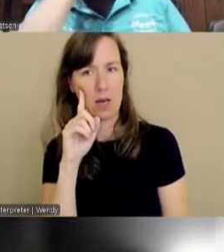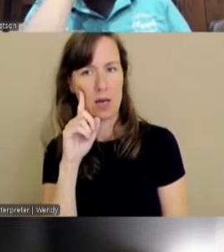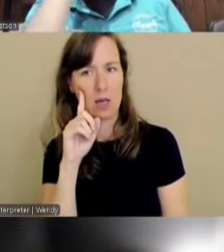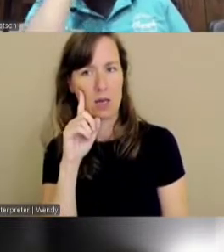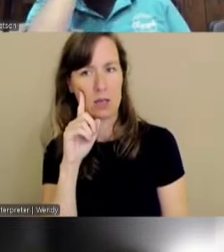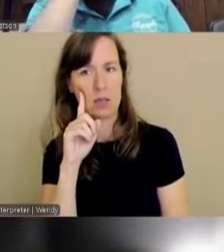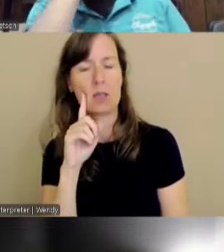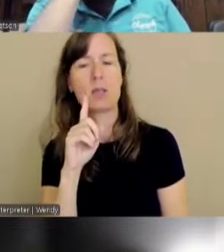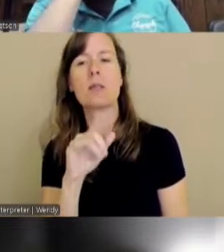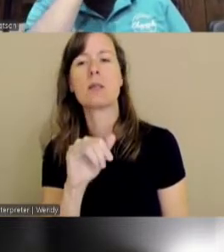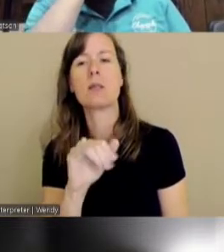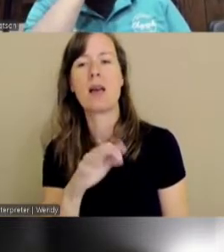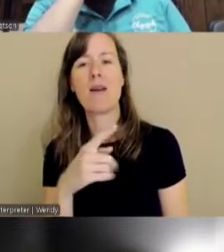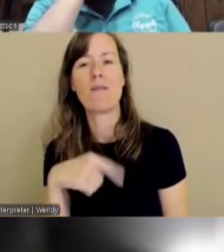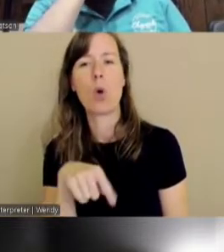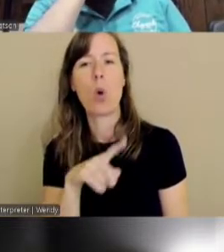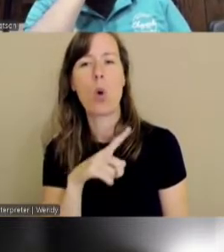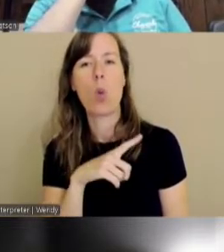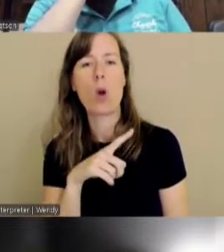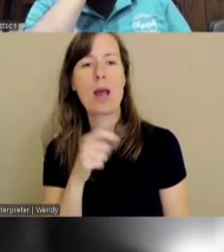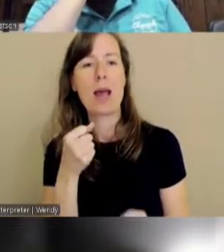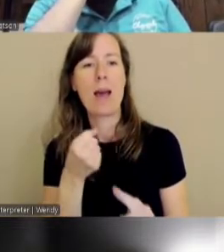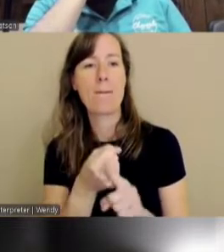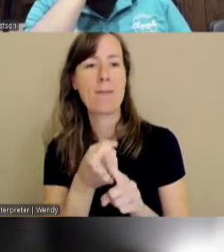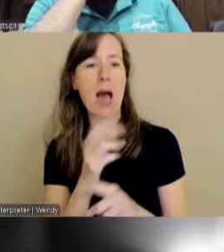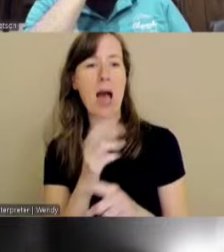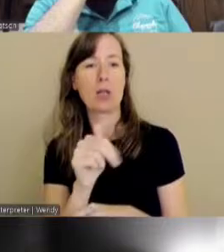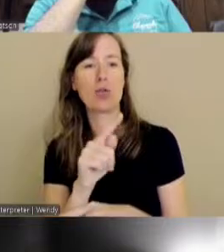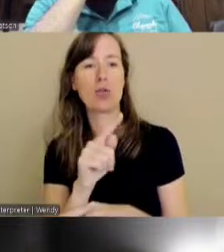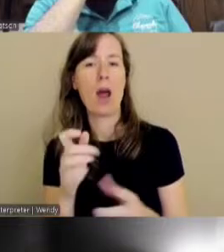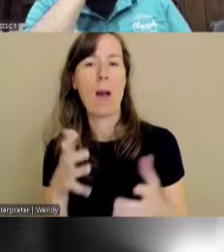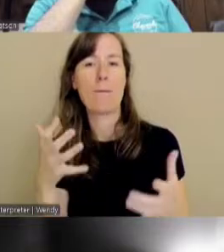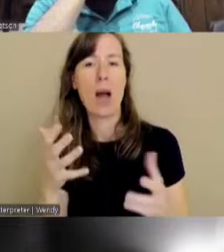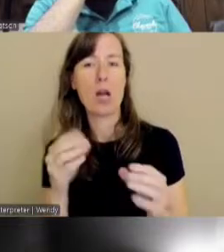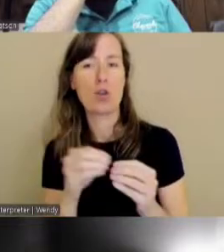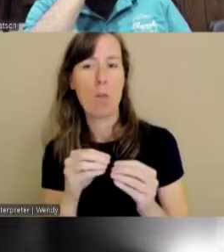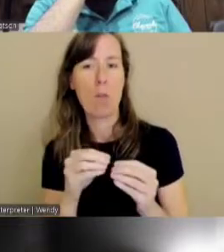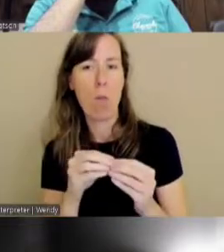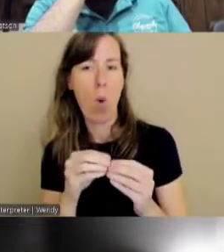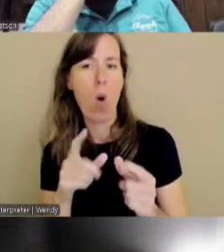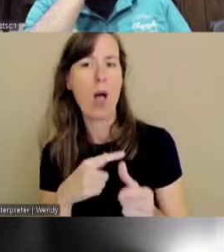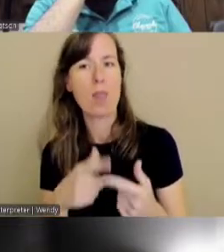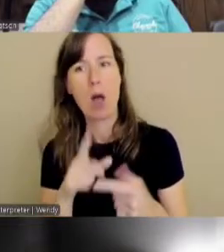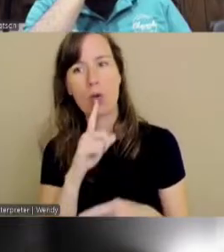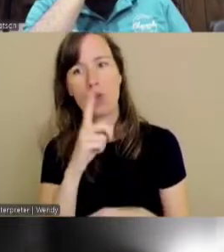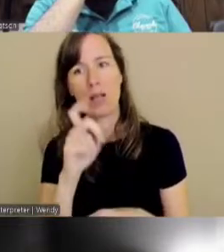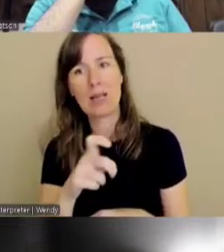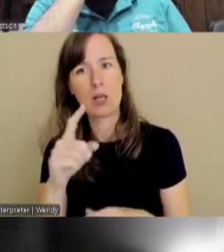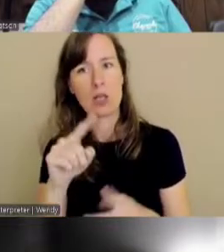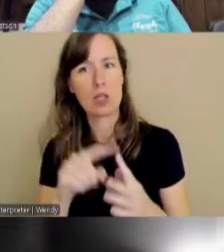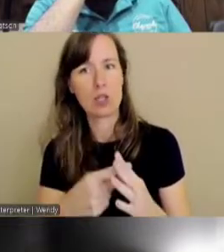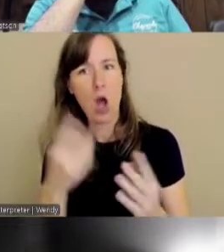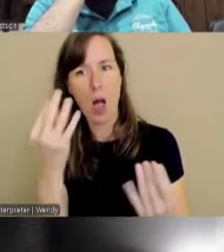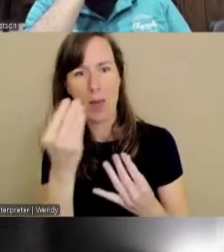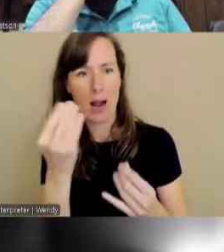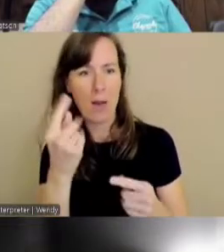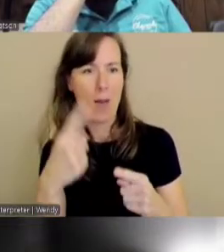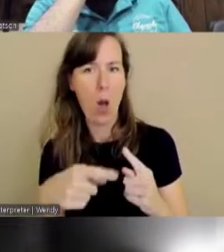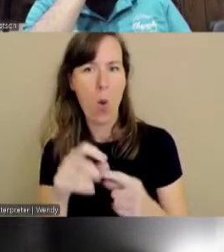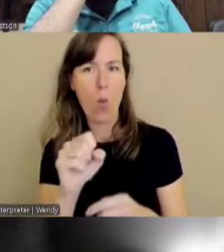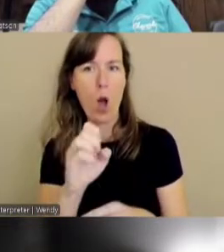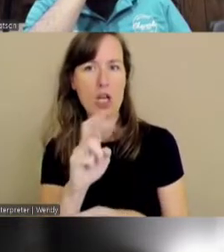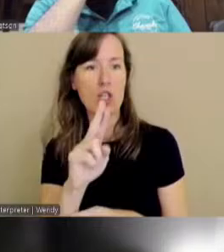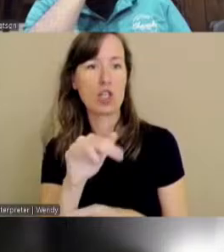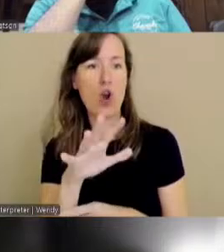if we impact this rate much more, then we really got to start thinking about what services do we want to